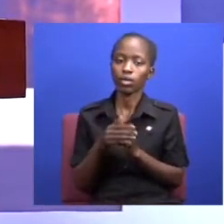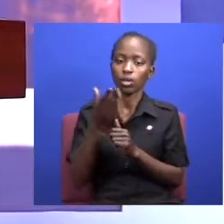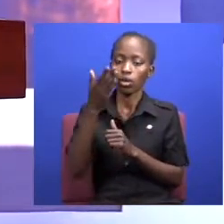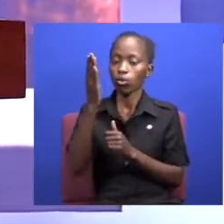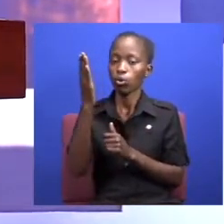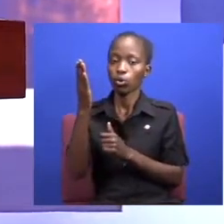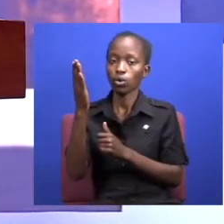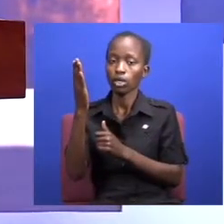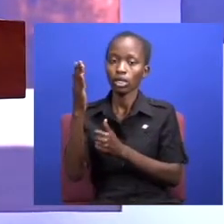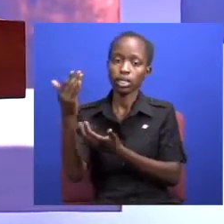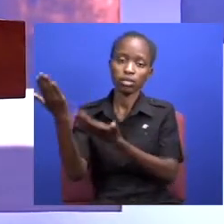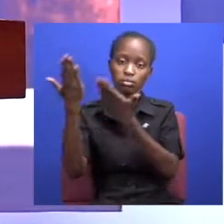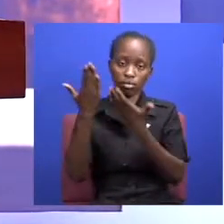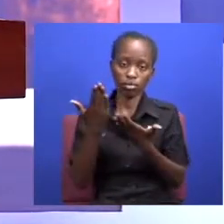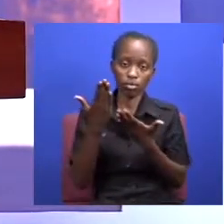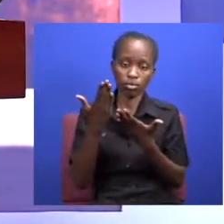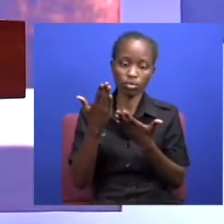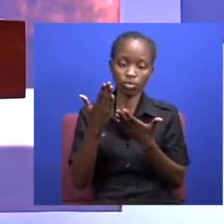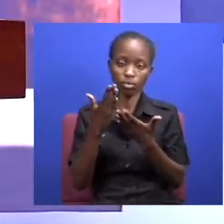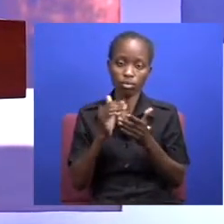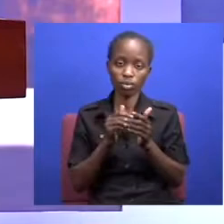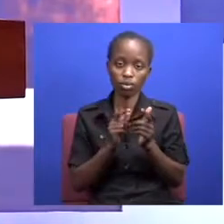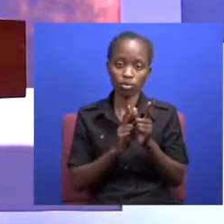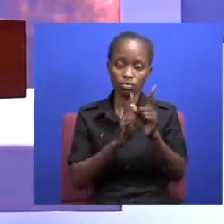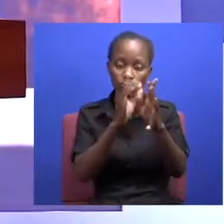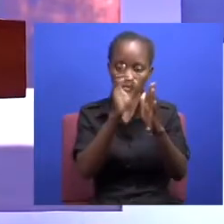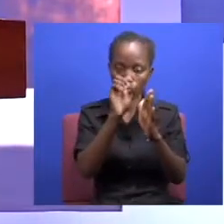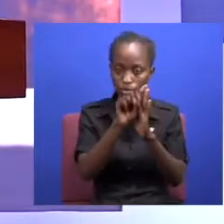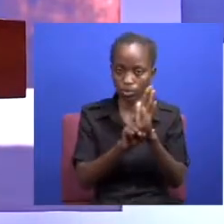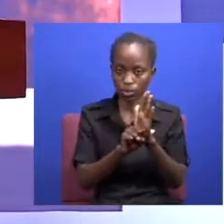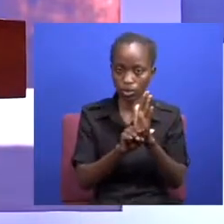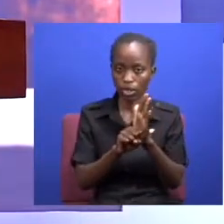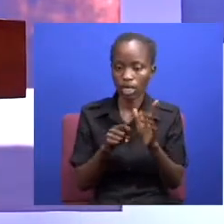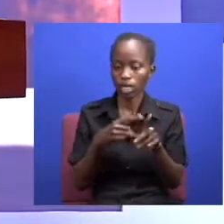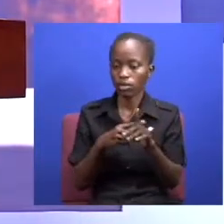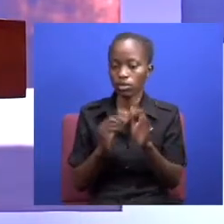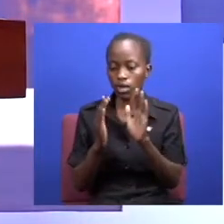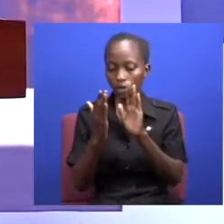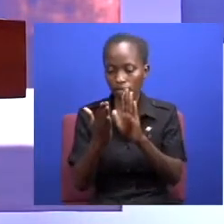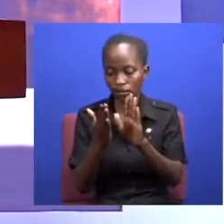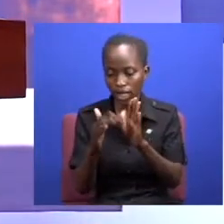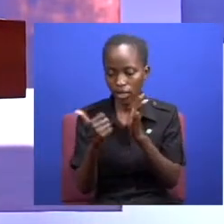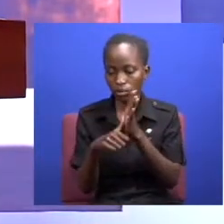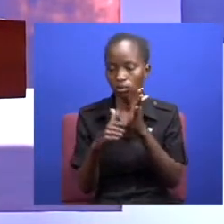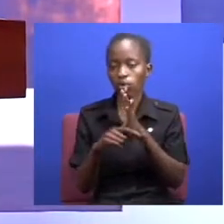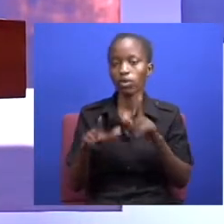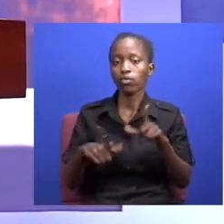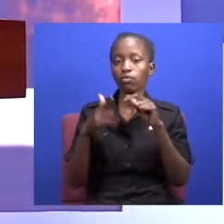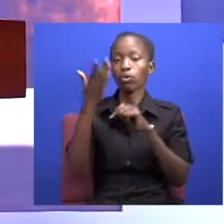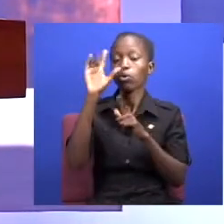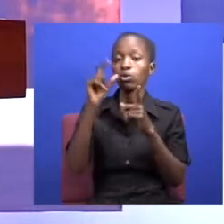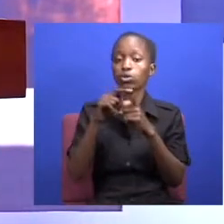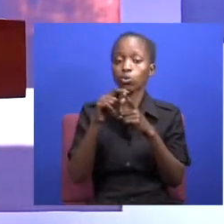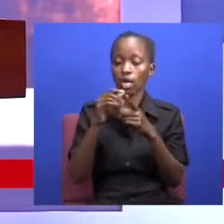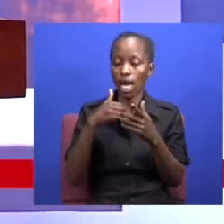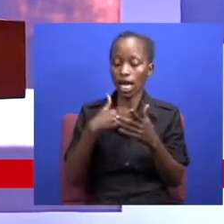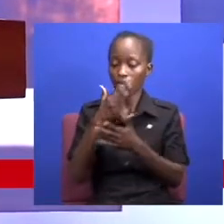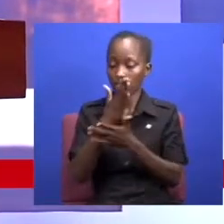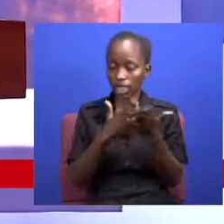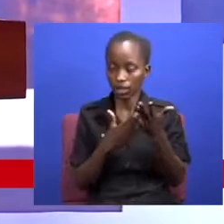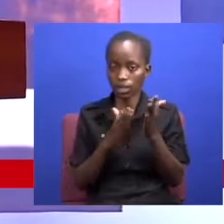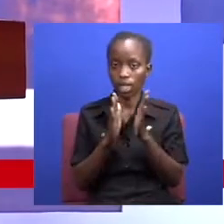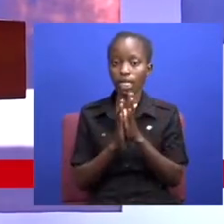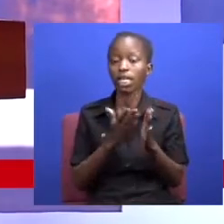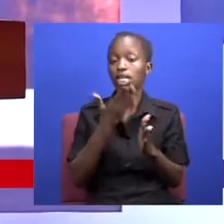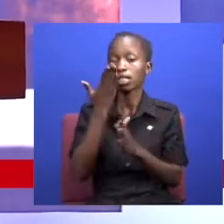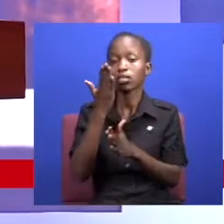enriching us in discipleship so that even as we face the pandemic or all the issues of life, the word of God as